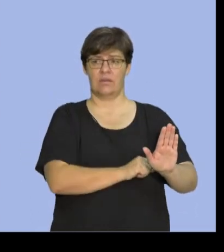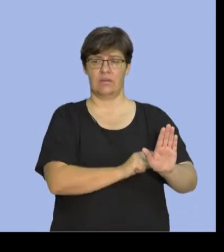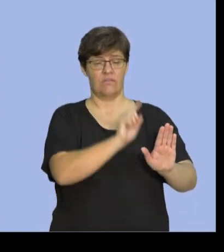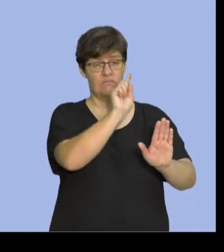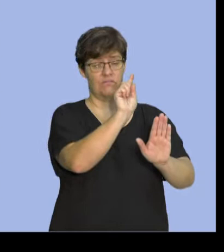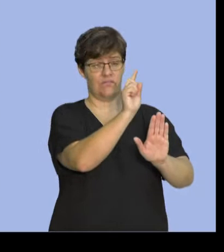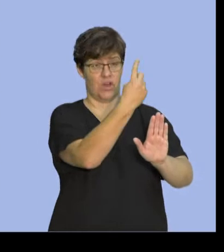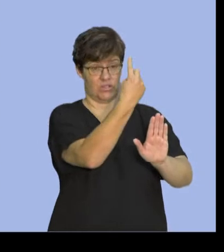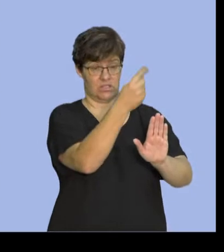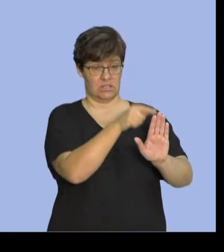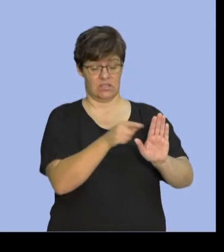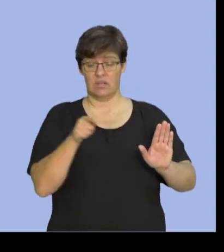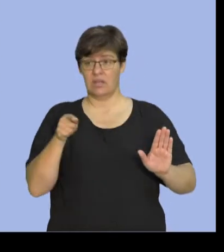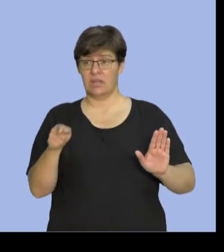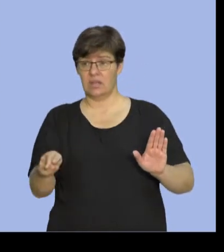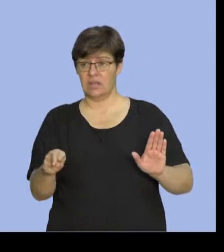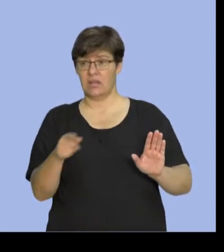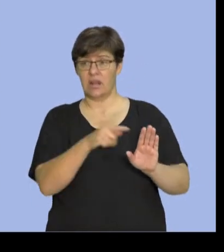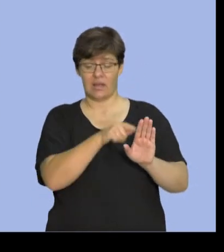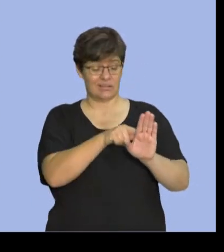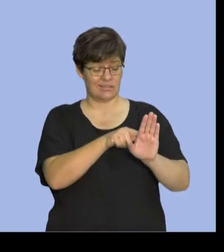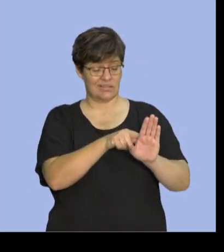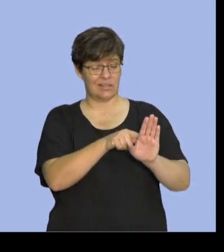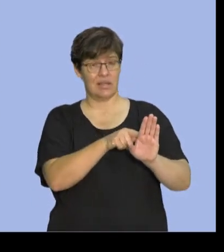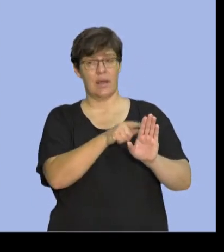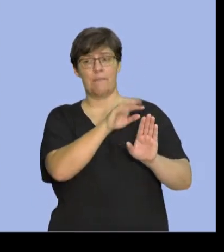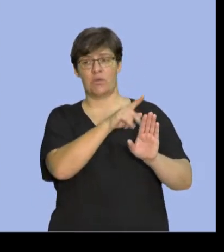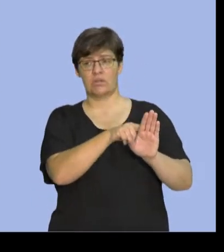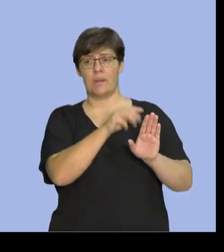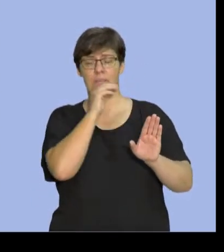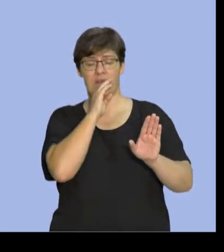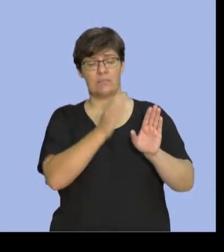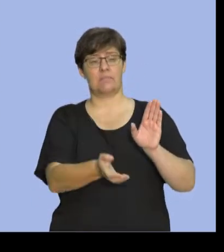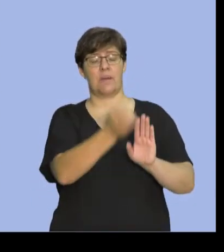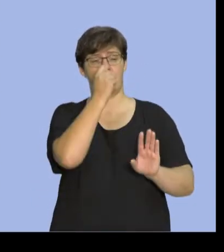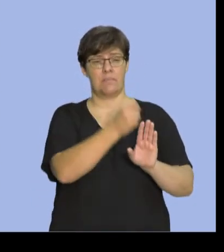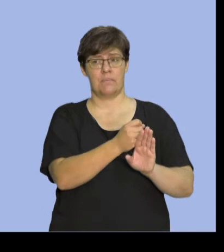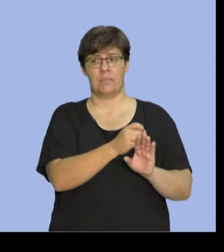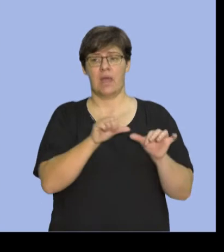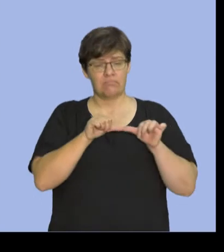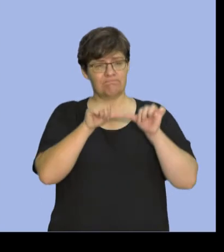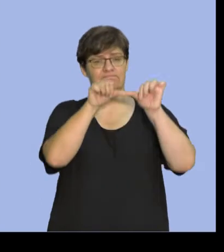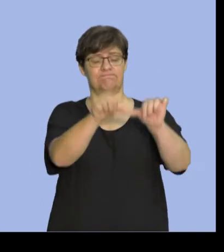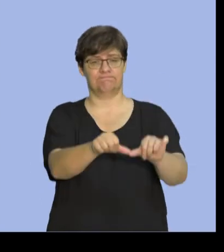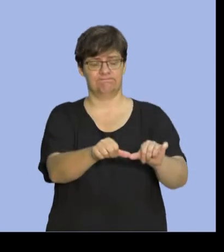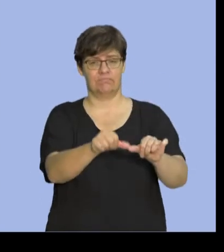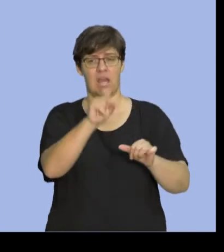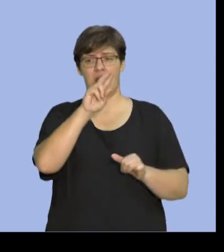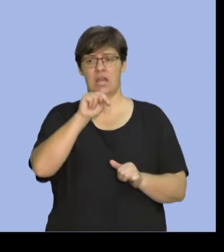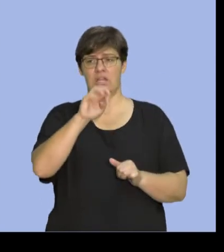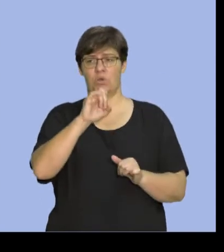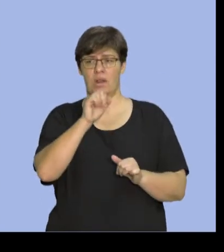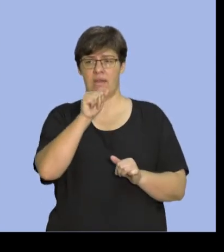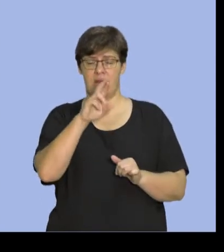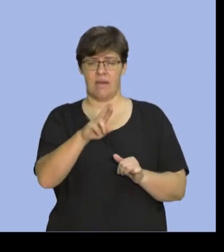and karyotes refer to a term that is defining the karyon, which is the nuclear material. So your